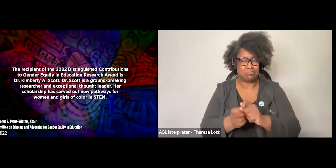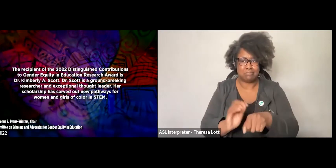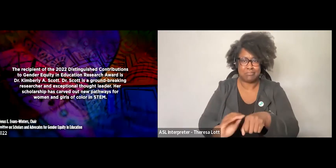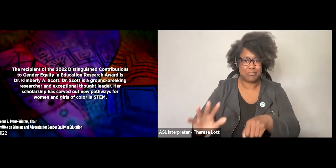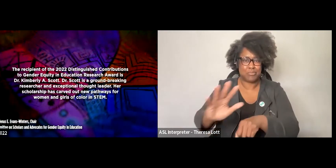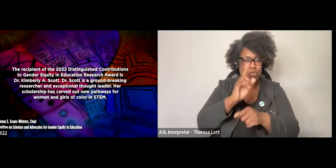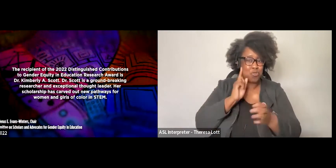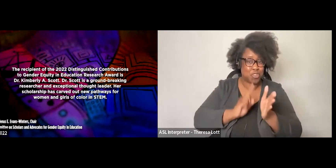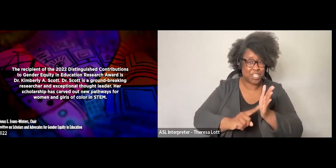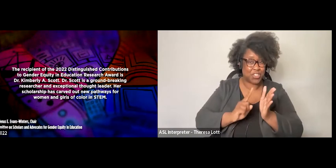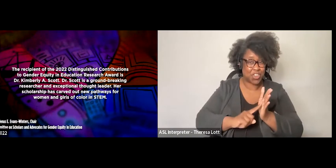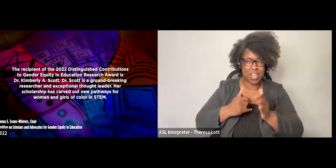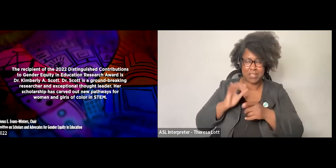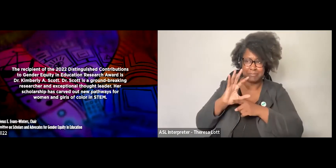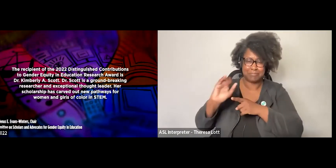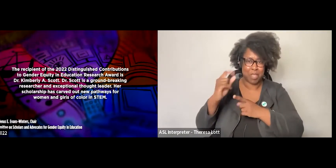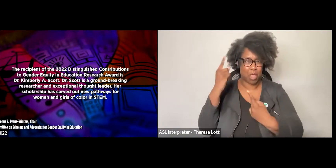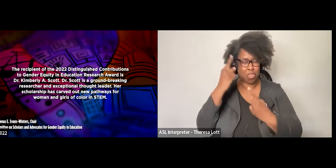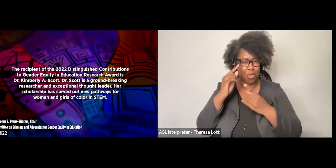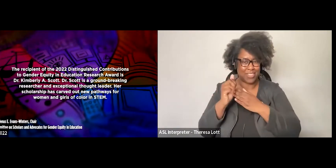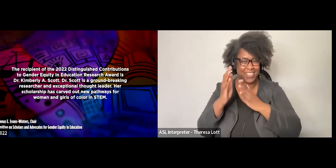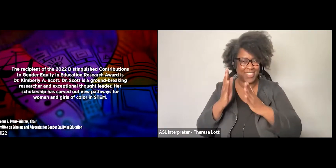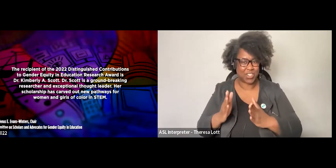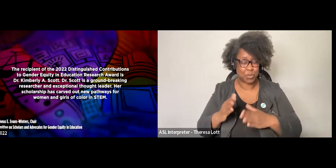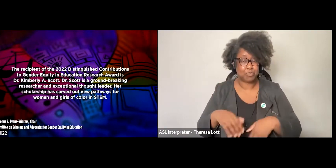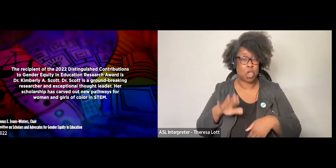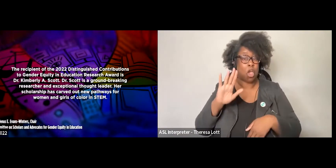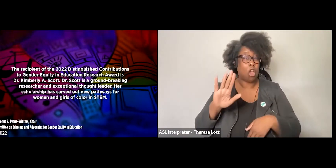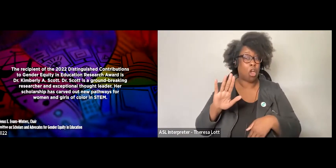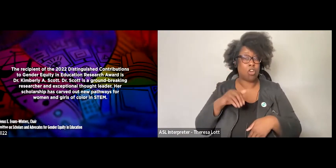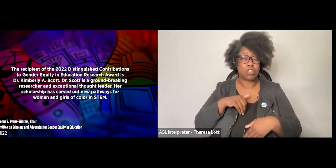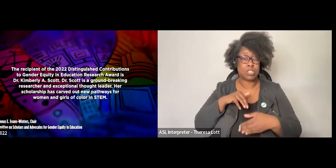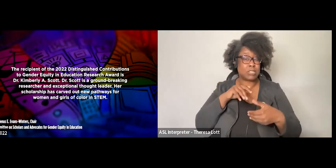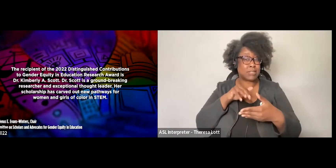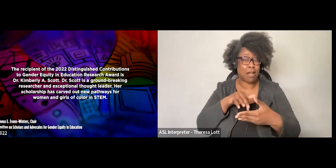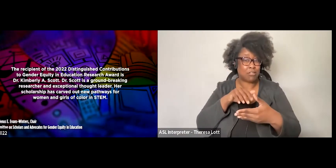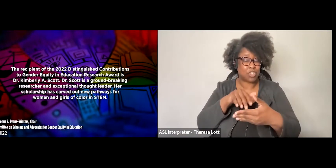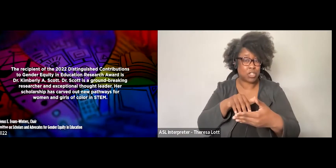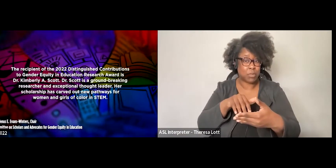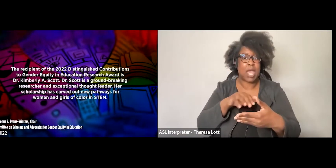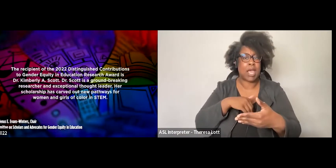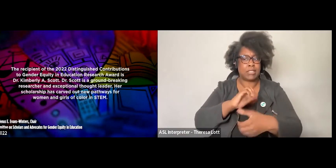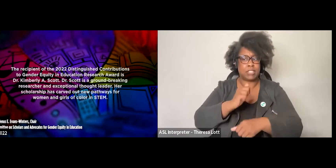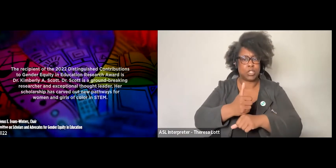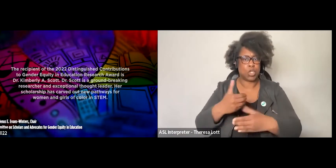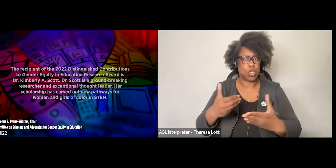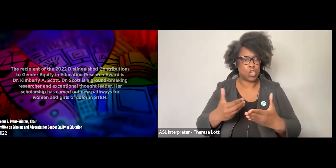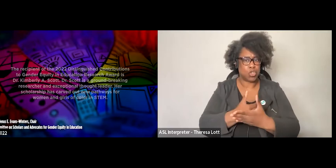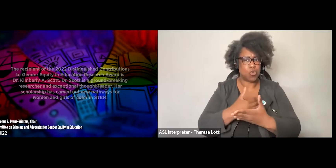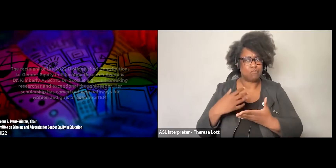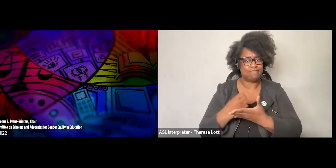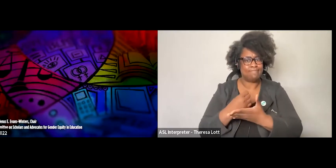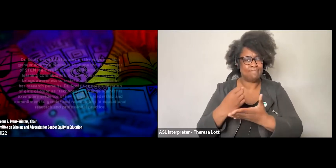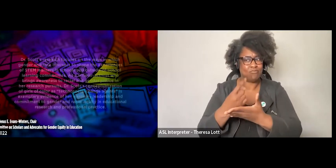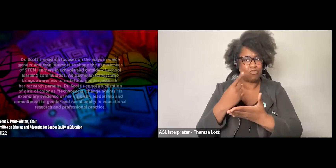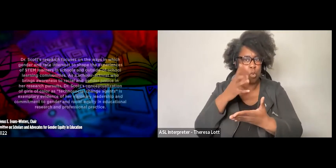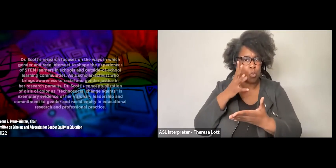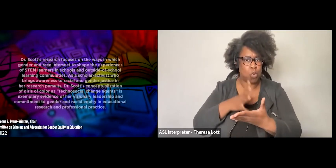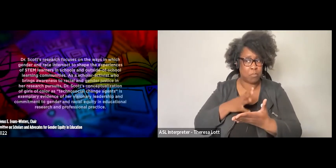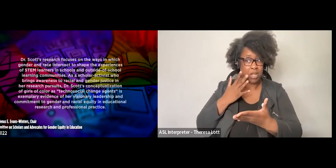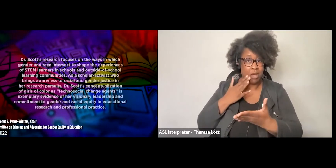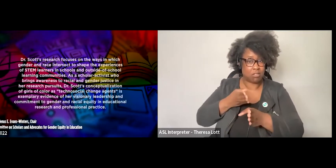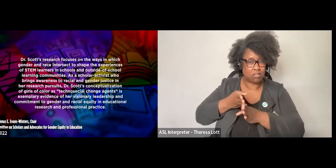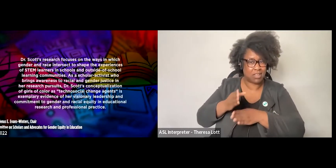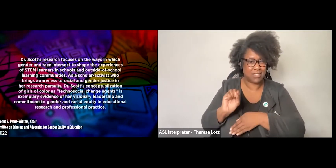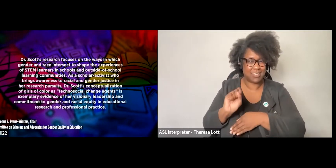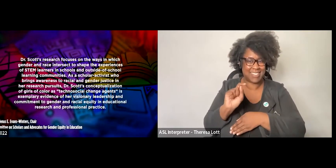thought leader. Her scholarship has carved out new pathways for women and girls of color in STEM. Dr.